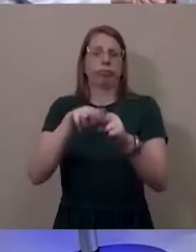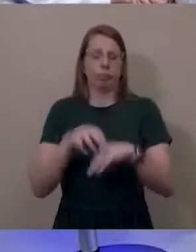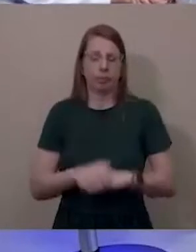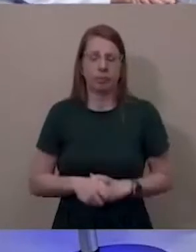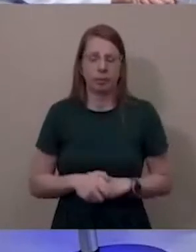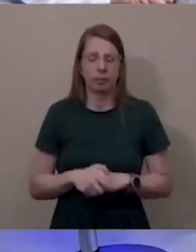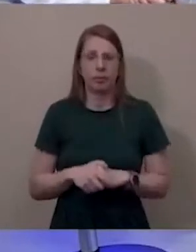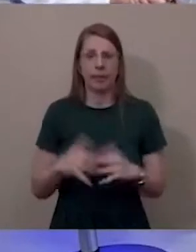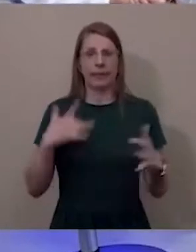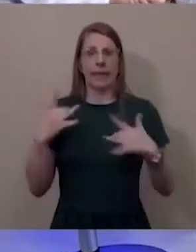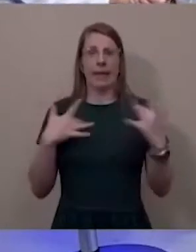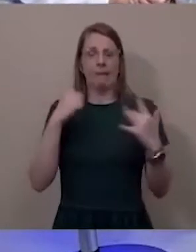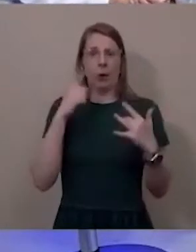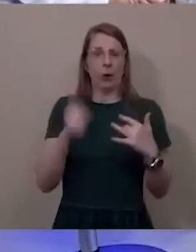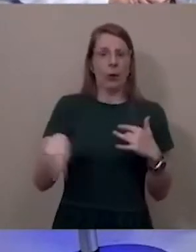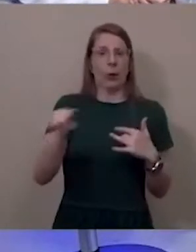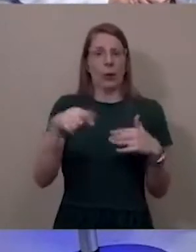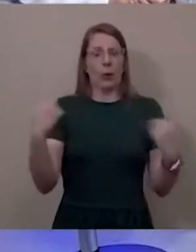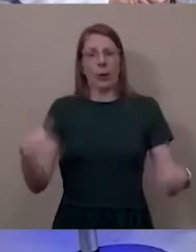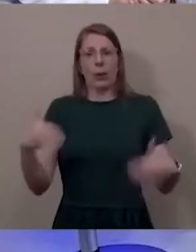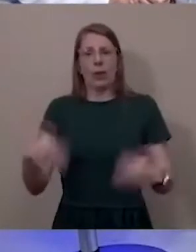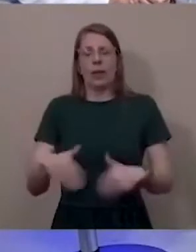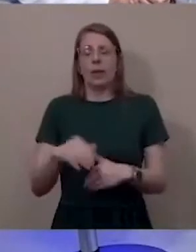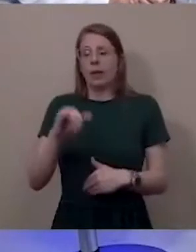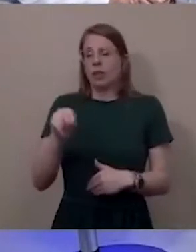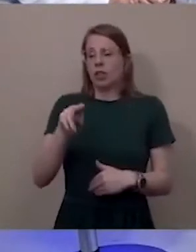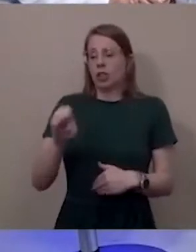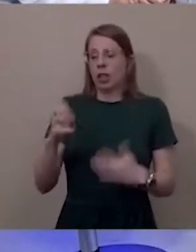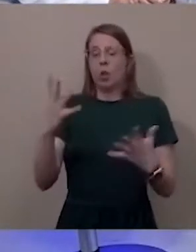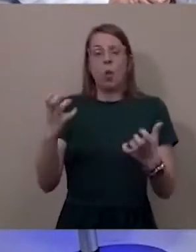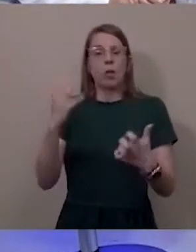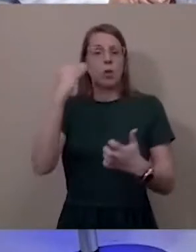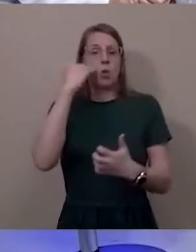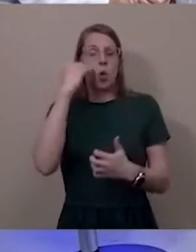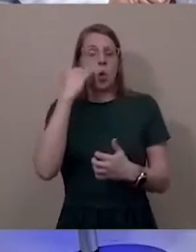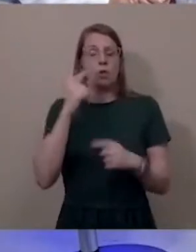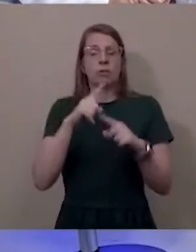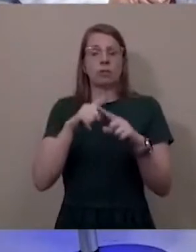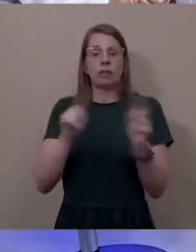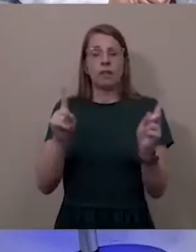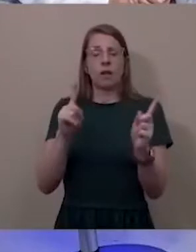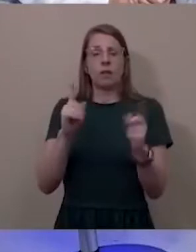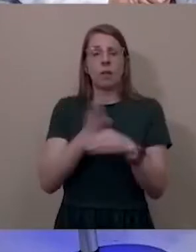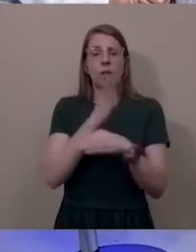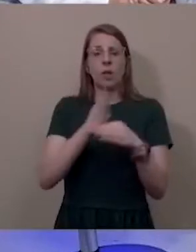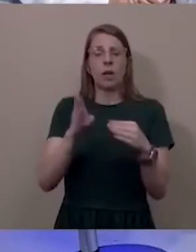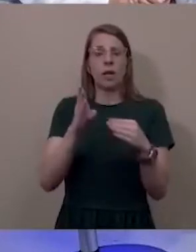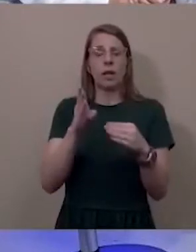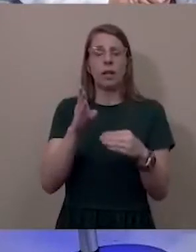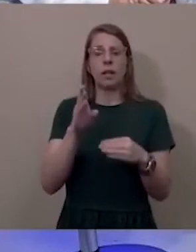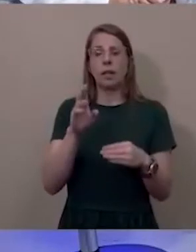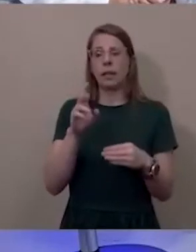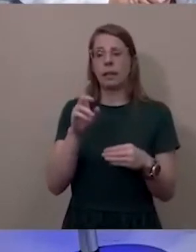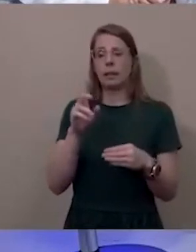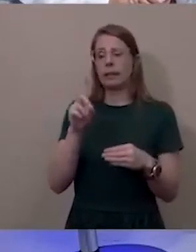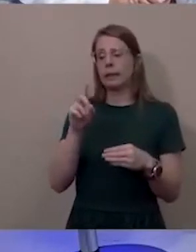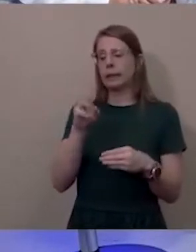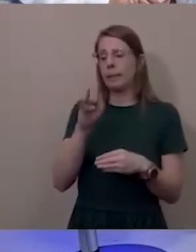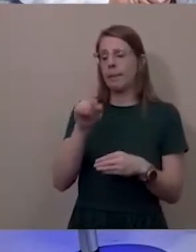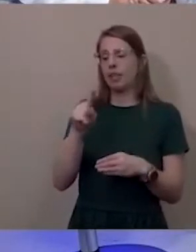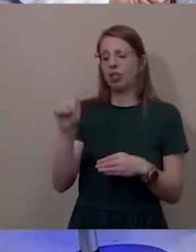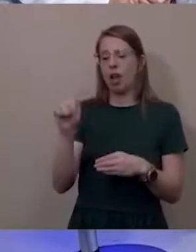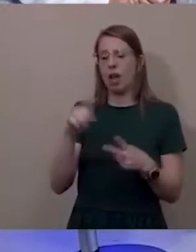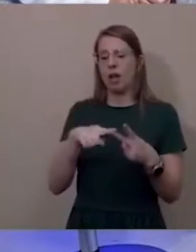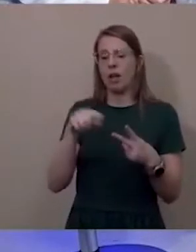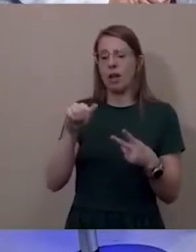for y'all. Yeah. And Jenny wants to know, how do you tell the difference between dementia and Alzheimer's, and what is the prevalence